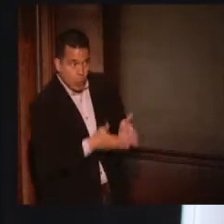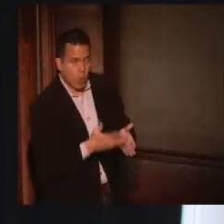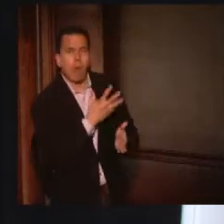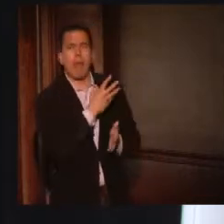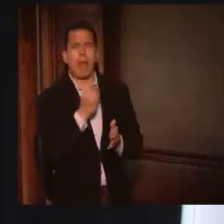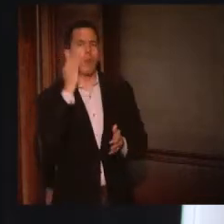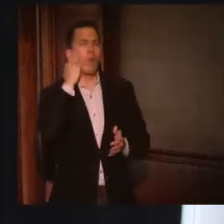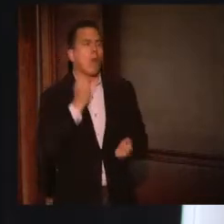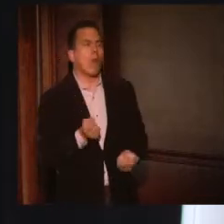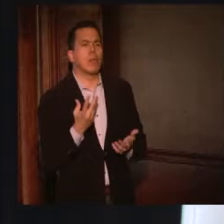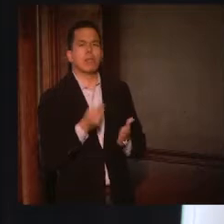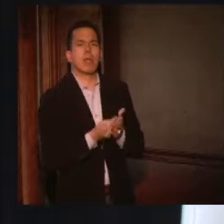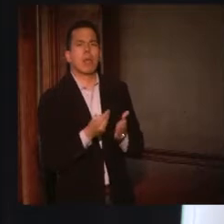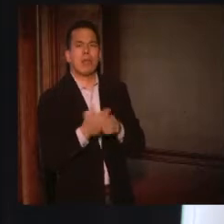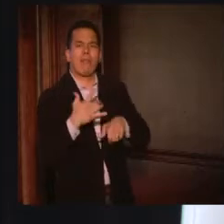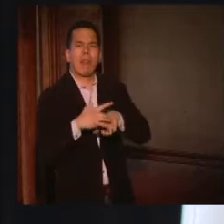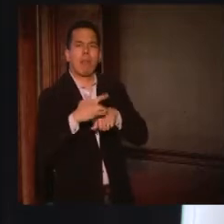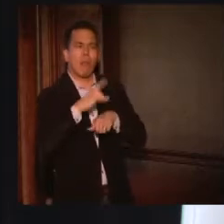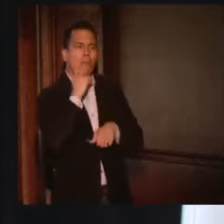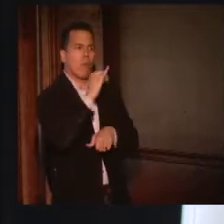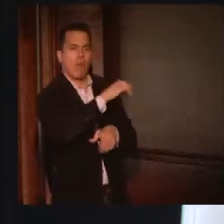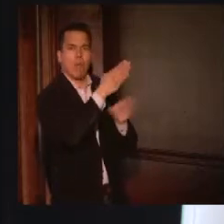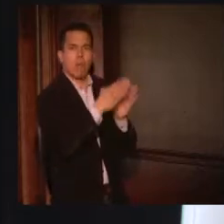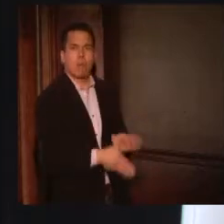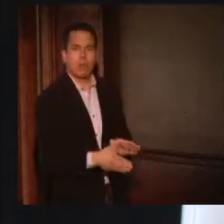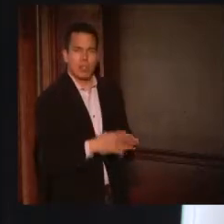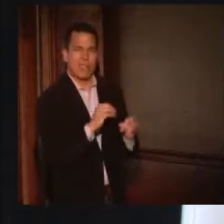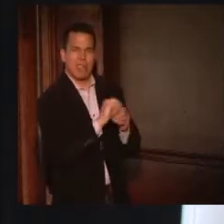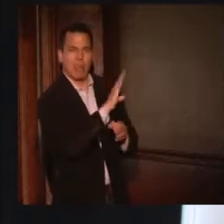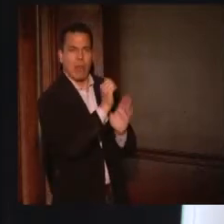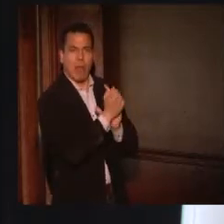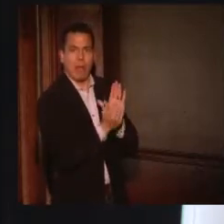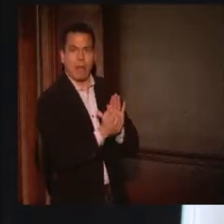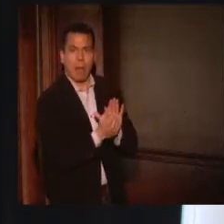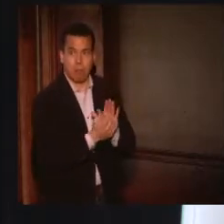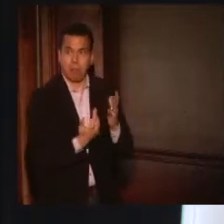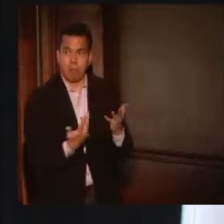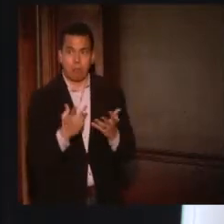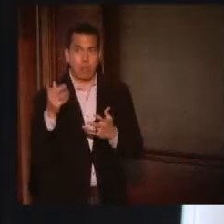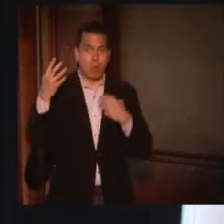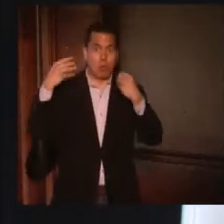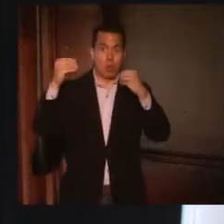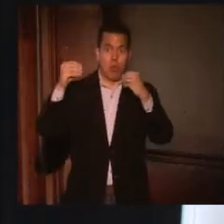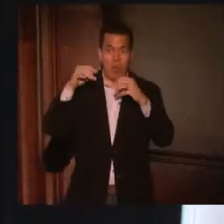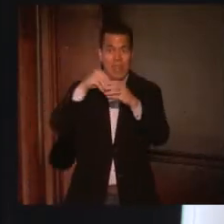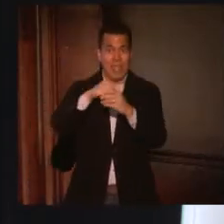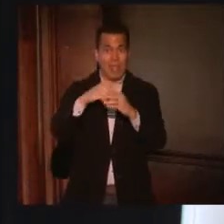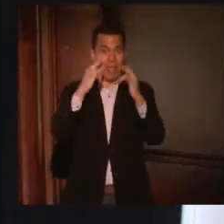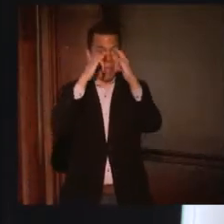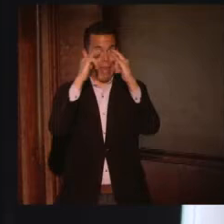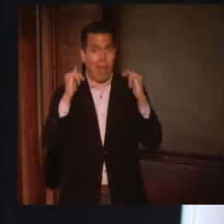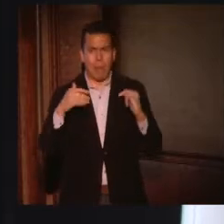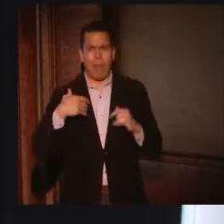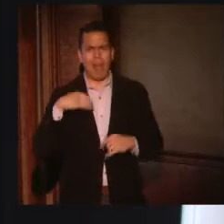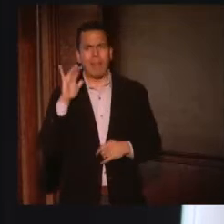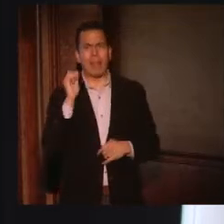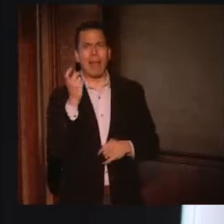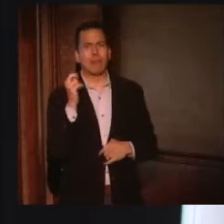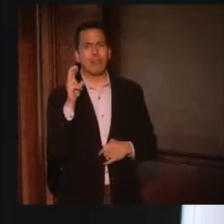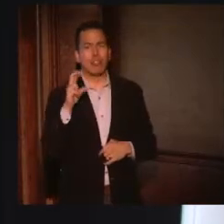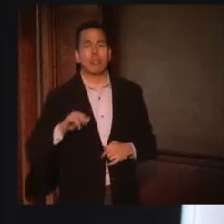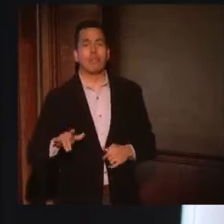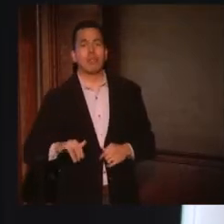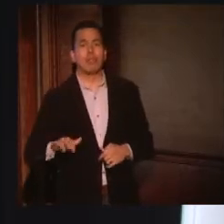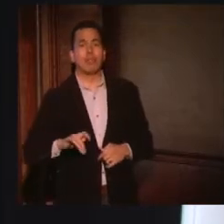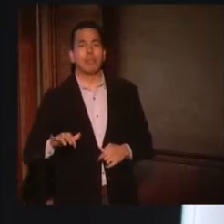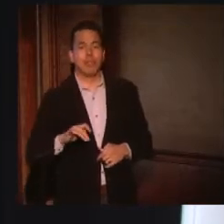much money they have available in their account. And that the retailers basically at the cashier, they go and, you know, and